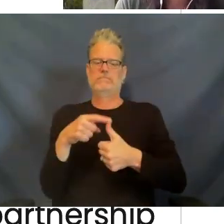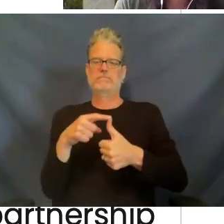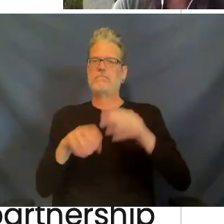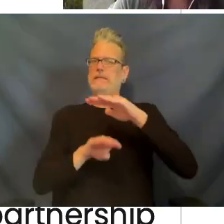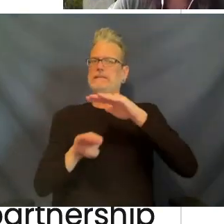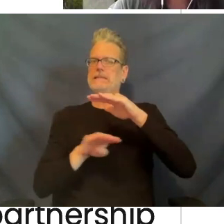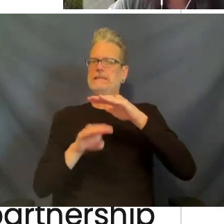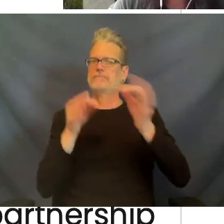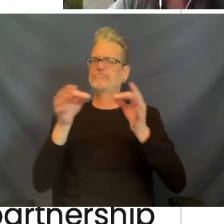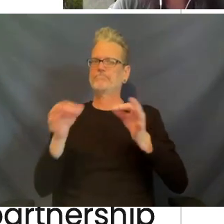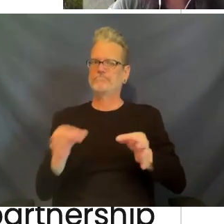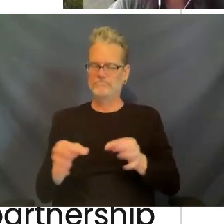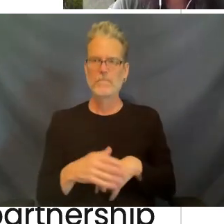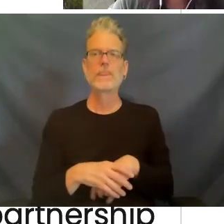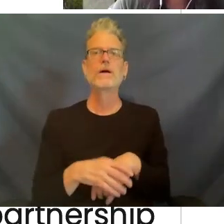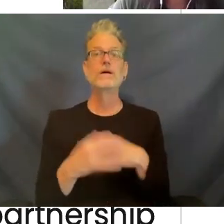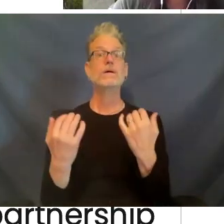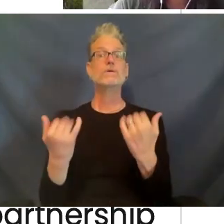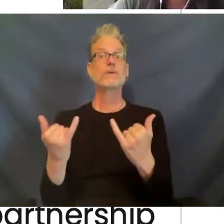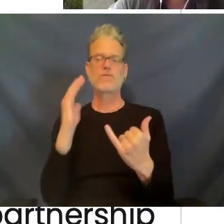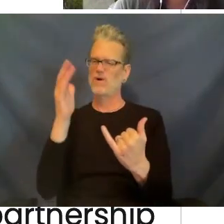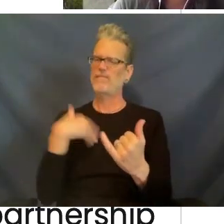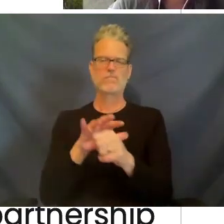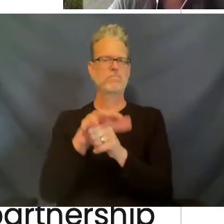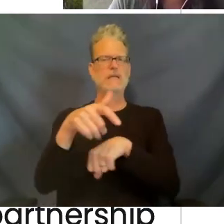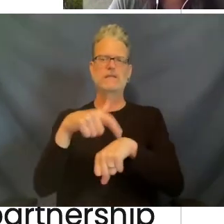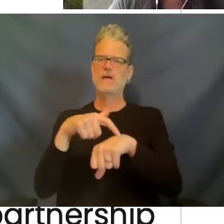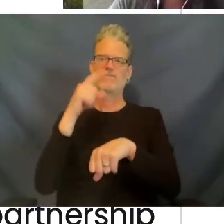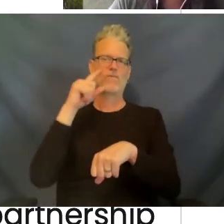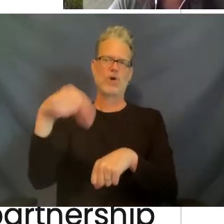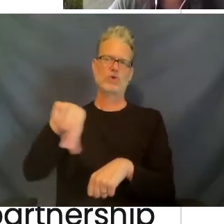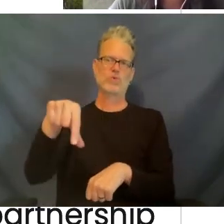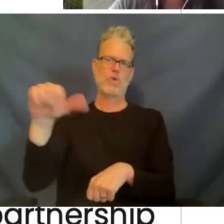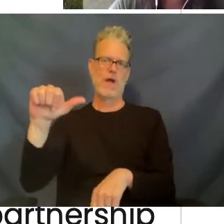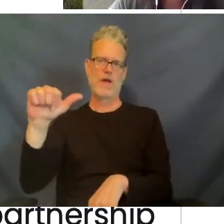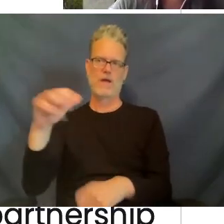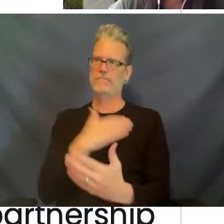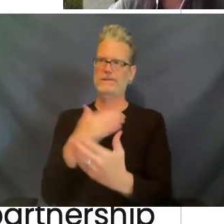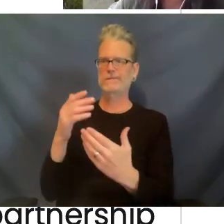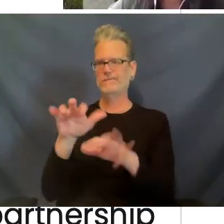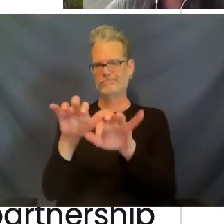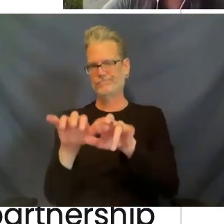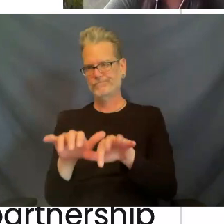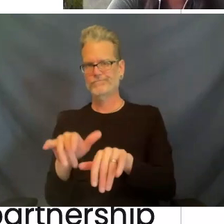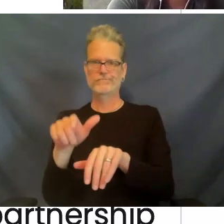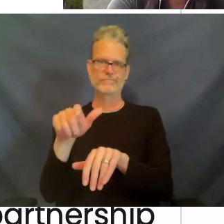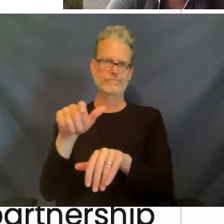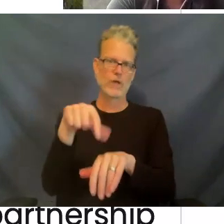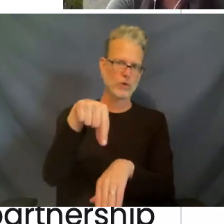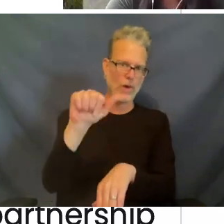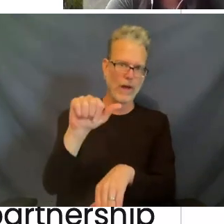success. We'll end today with plenty of time for Q&A, so please add your questions to the Q&A box or save them